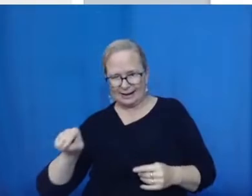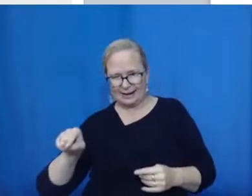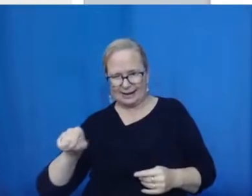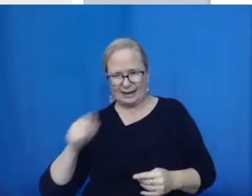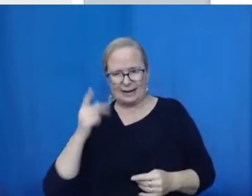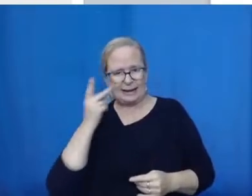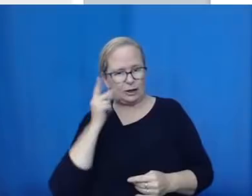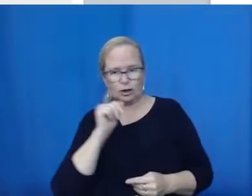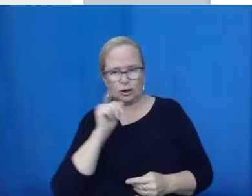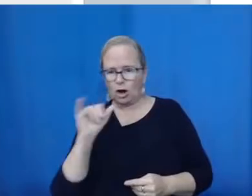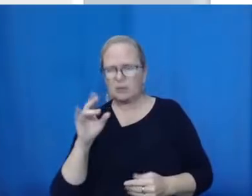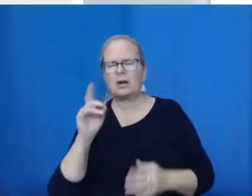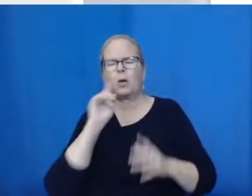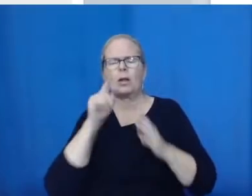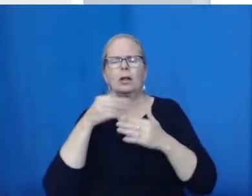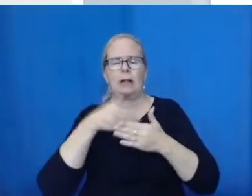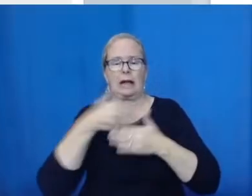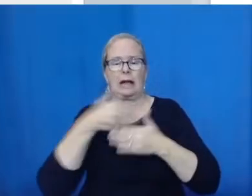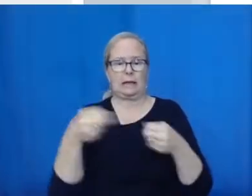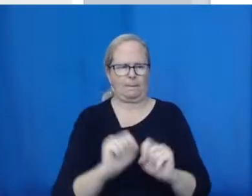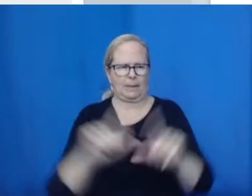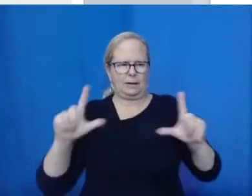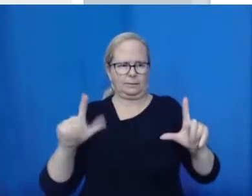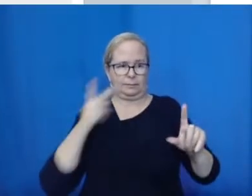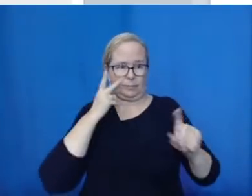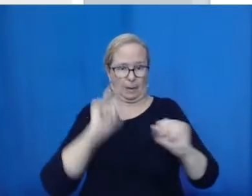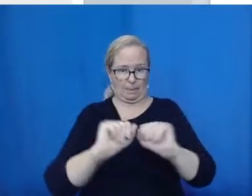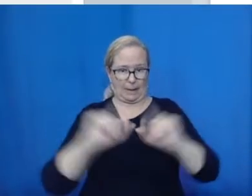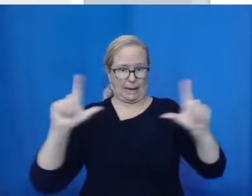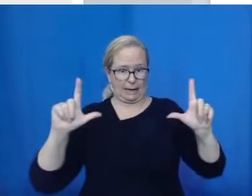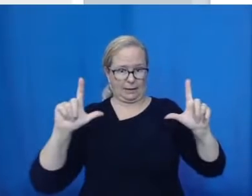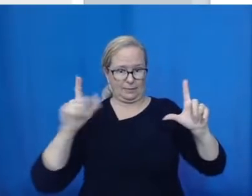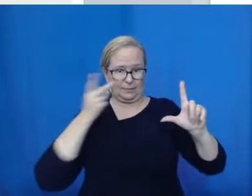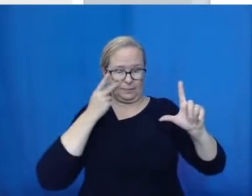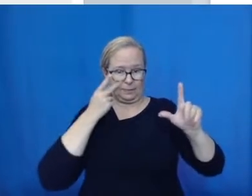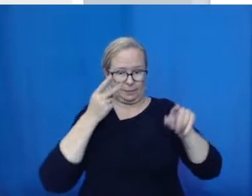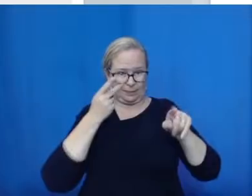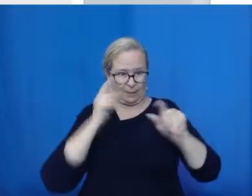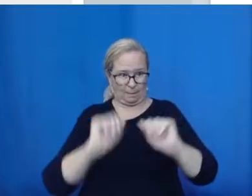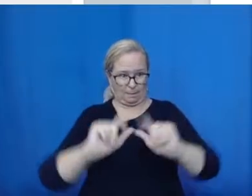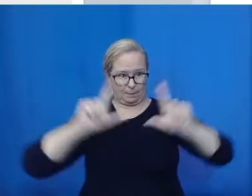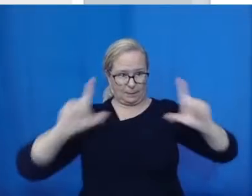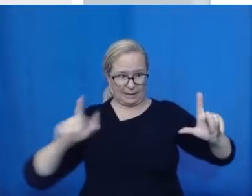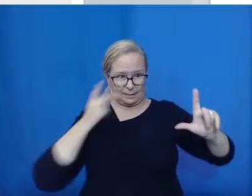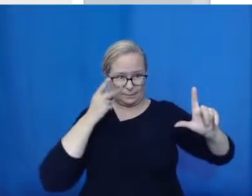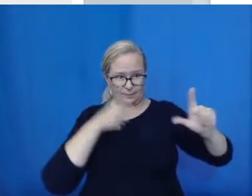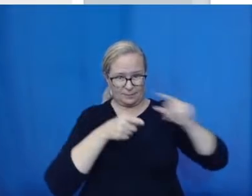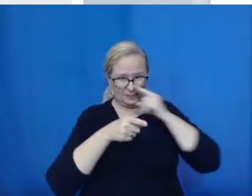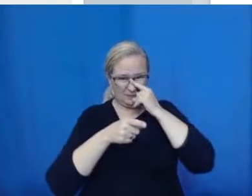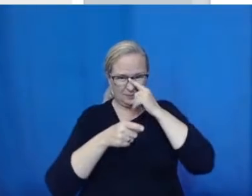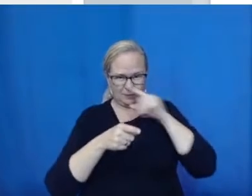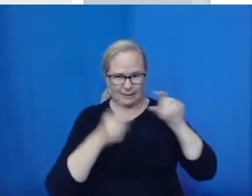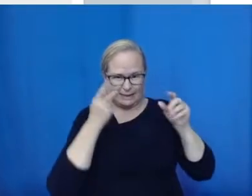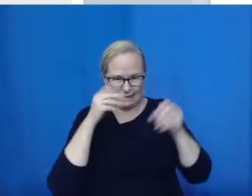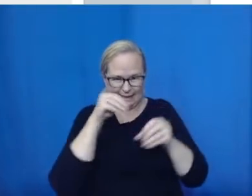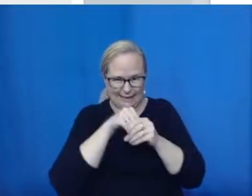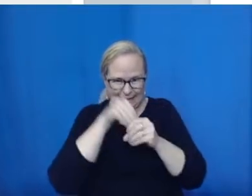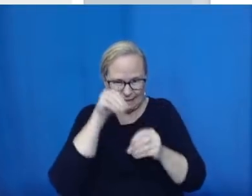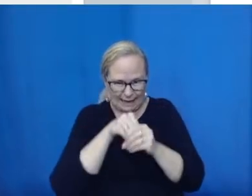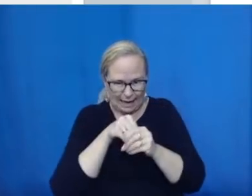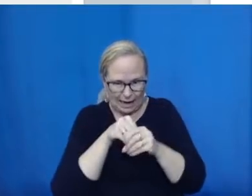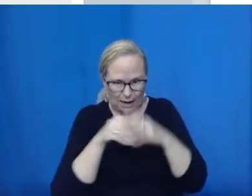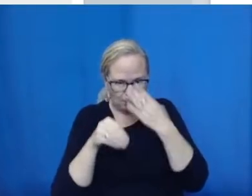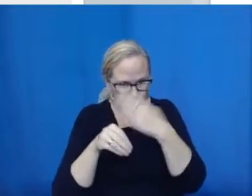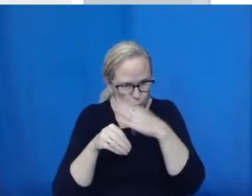at is inside this blue box here. So what I was showing you in more detail